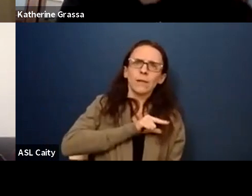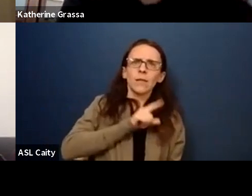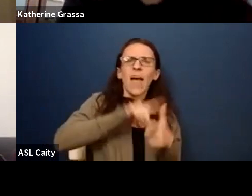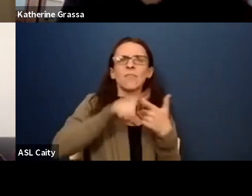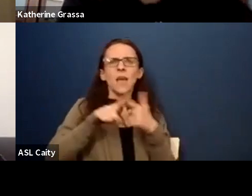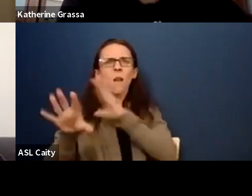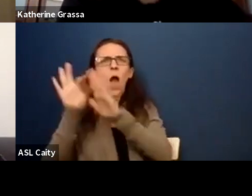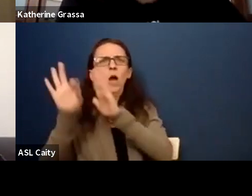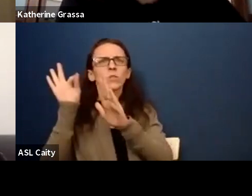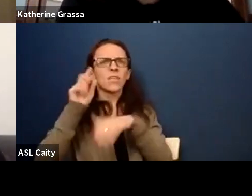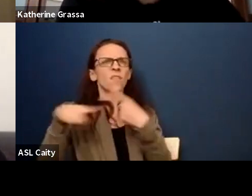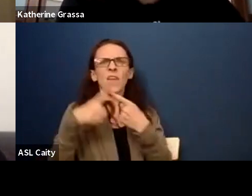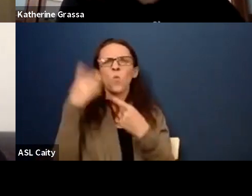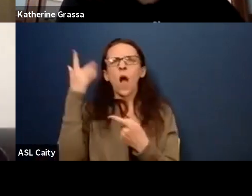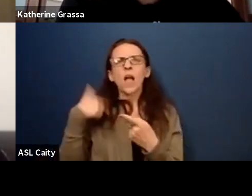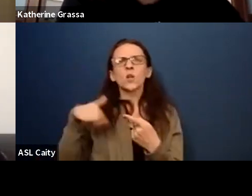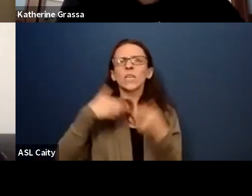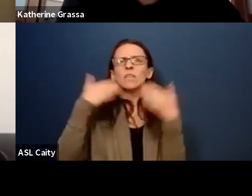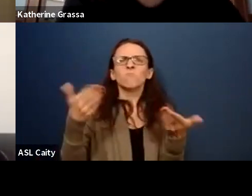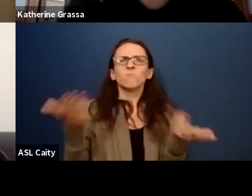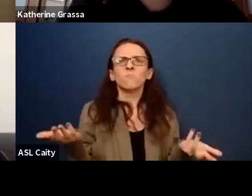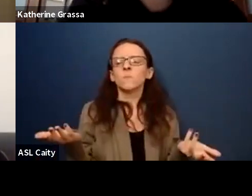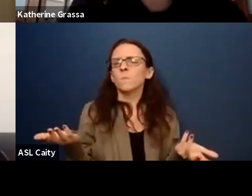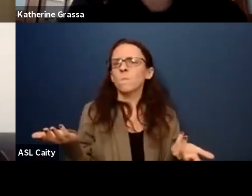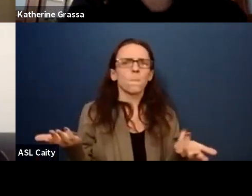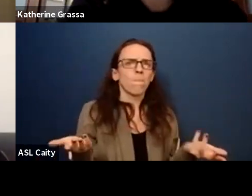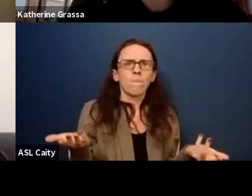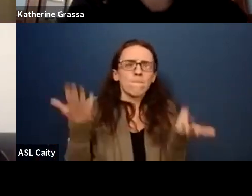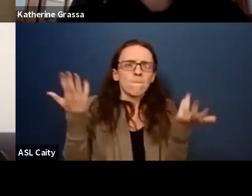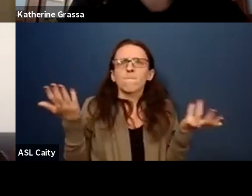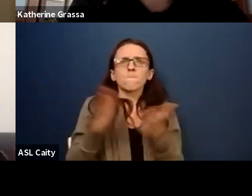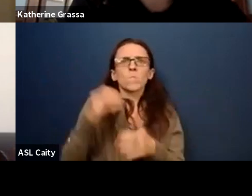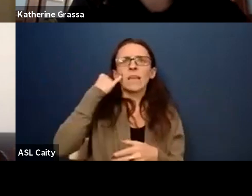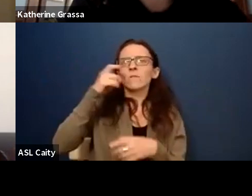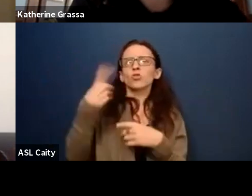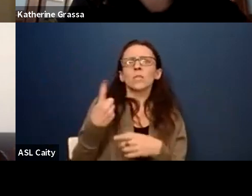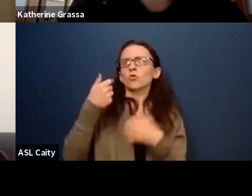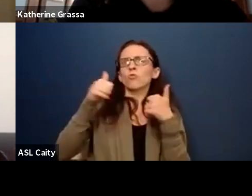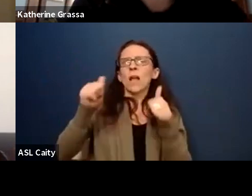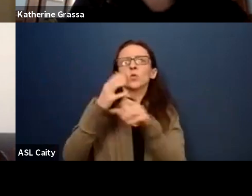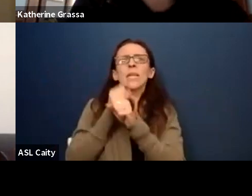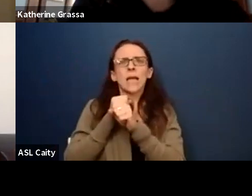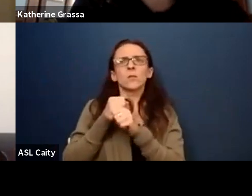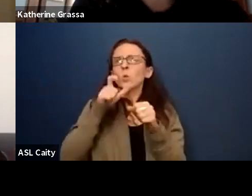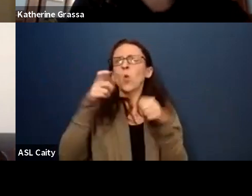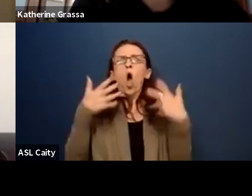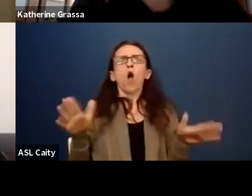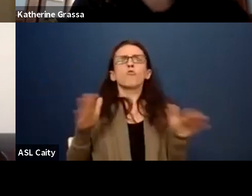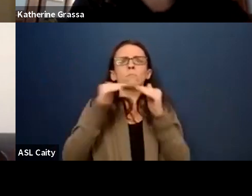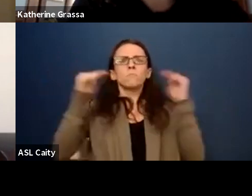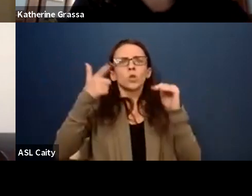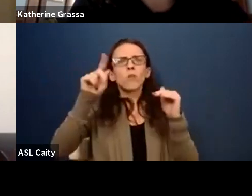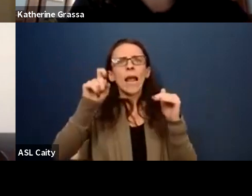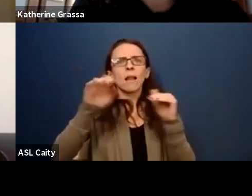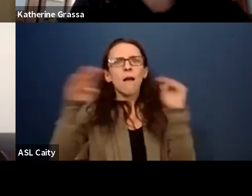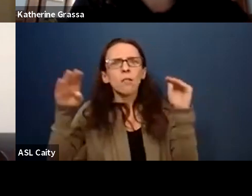we doing this? If it's simply about receiving a result of grade level students with,